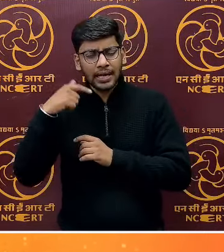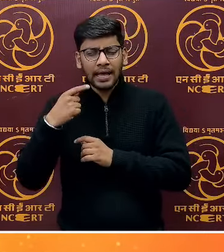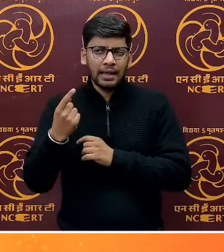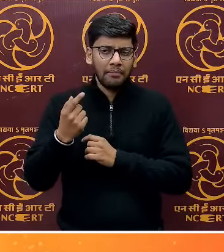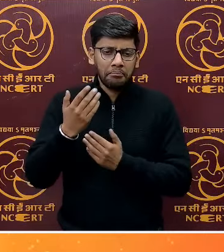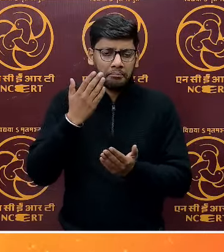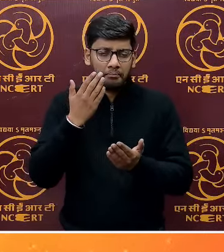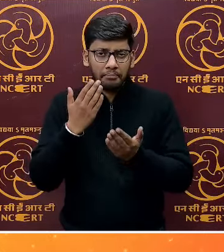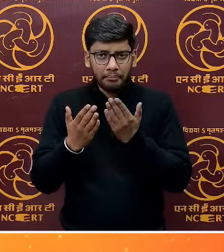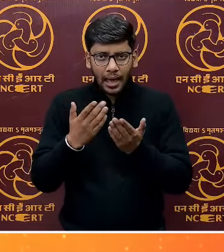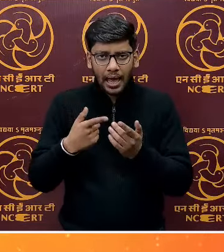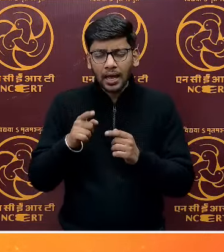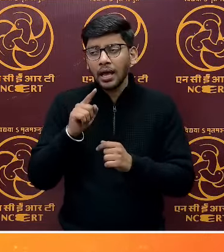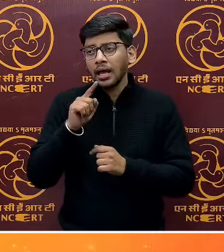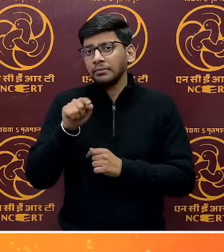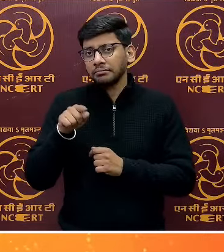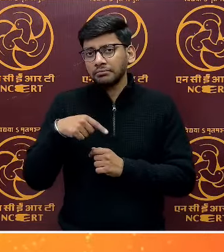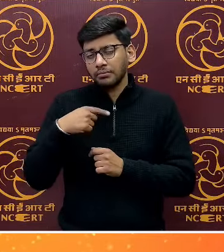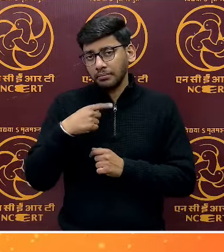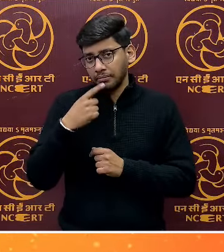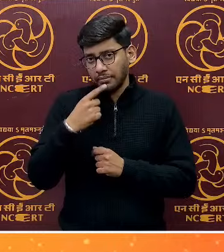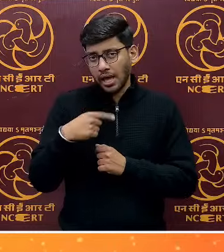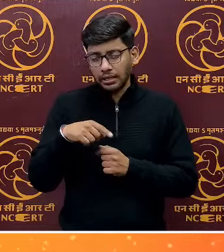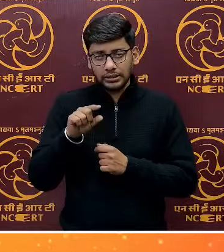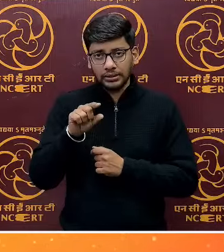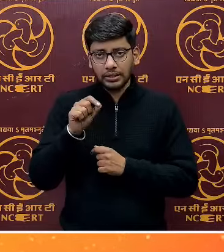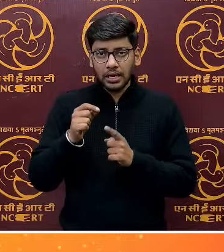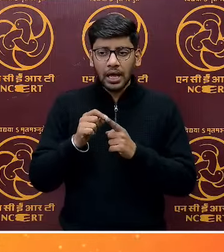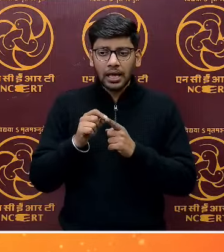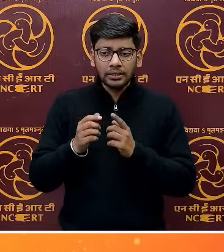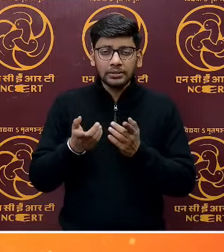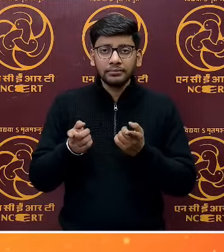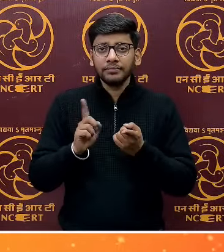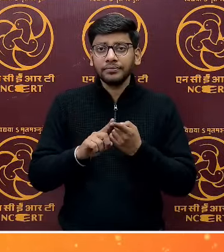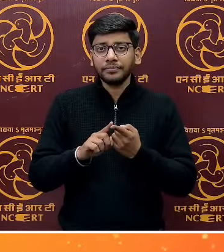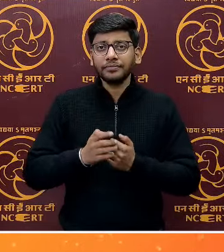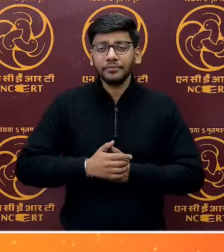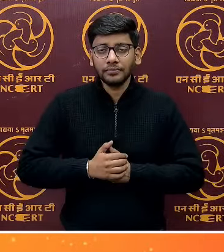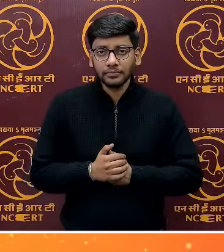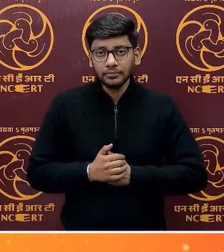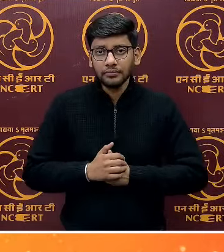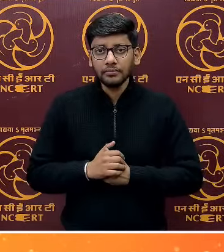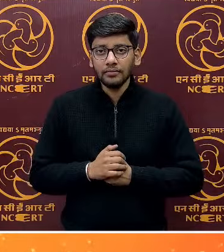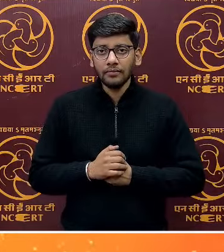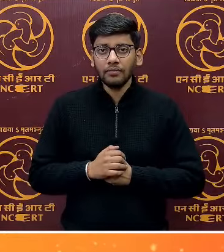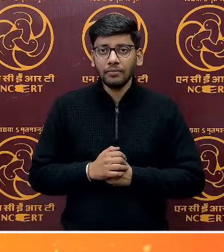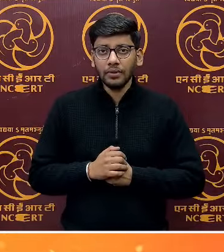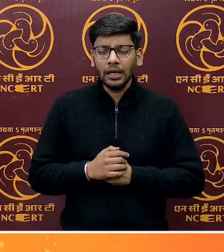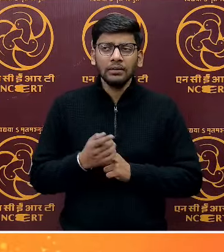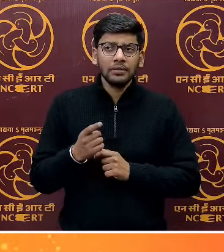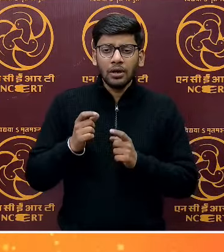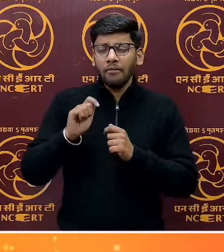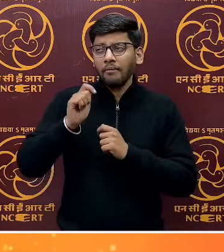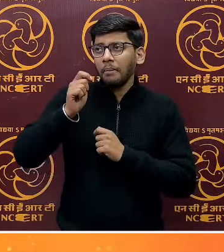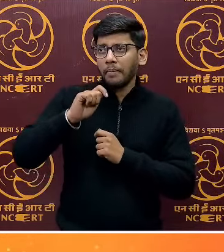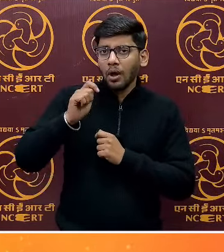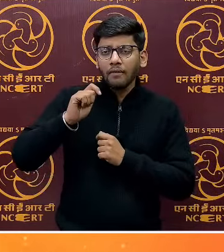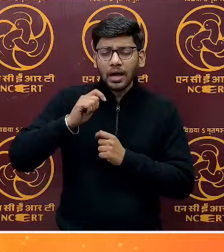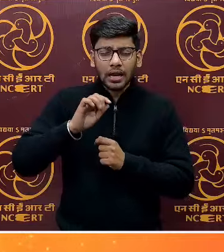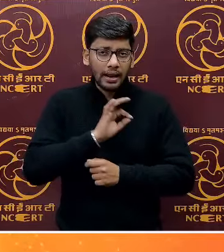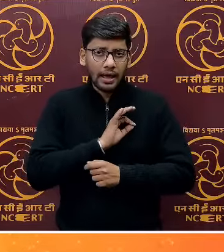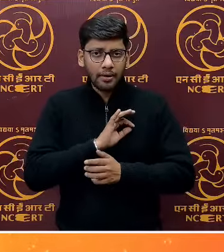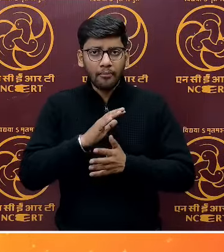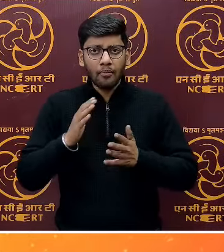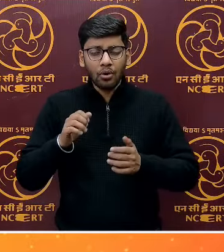and a nice coincidence. All right. So tell us. Coincidences in life sometimes. So were you fond of kites when you were a kid?